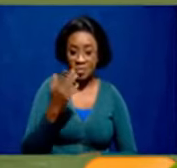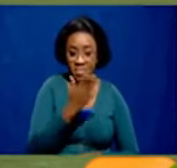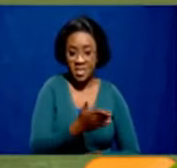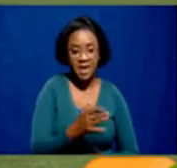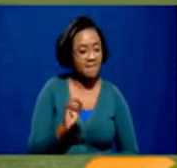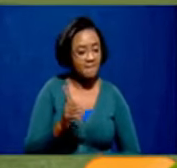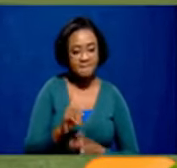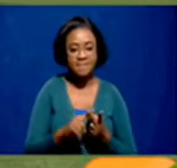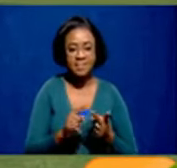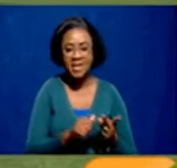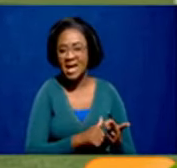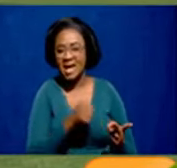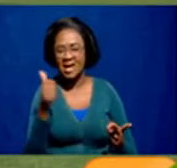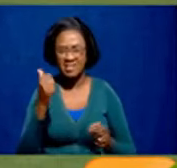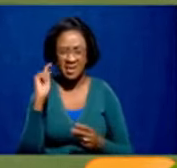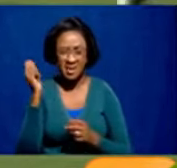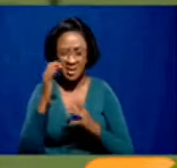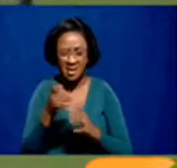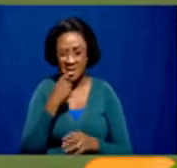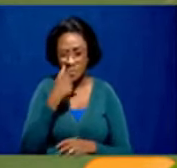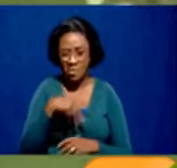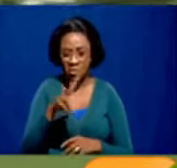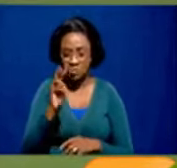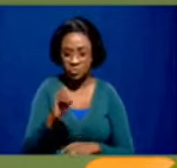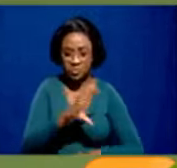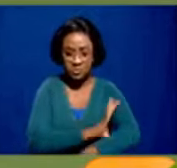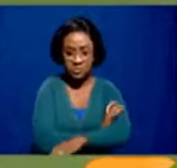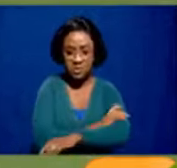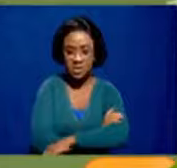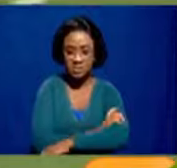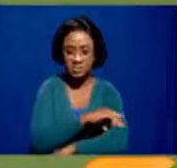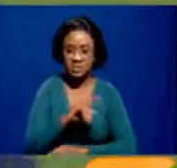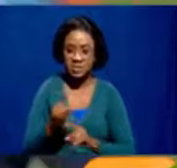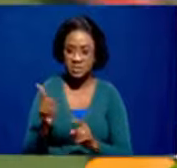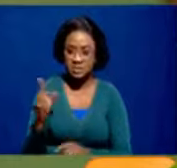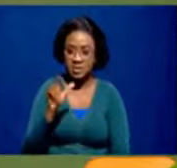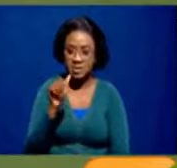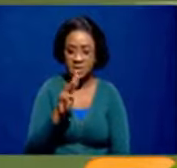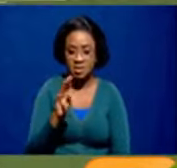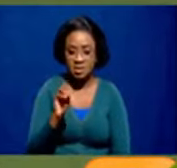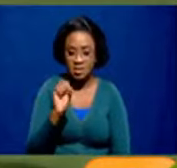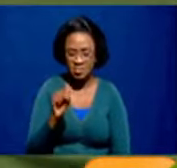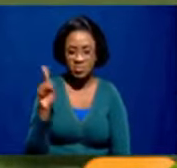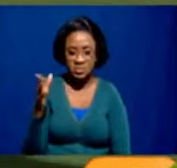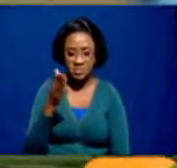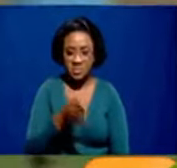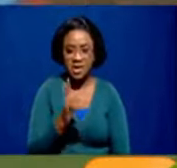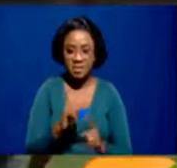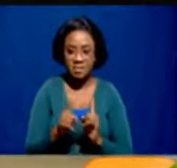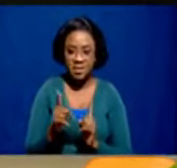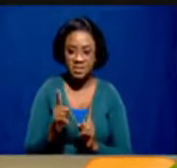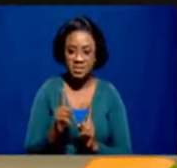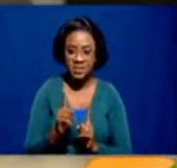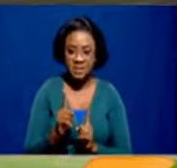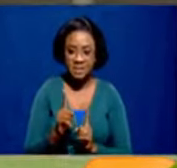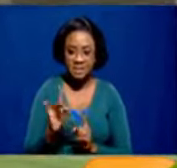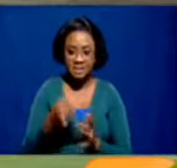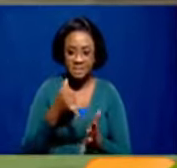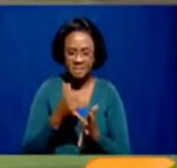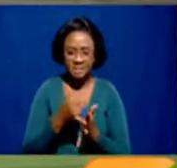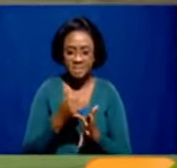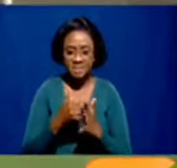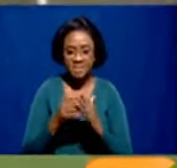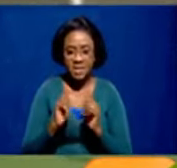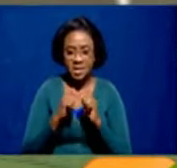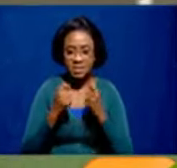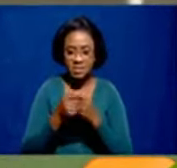Academy. Kenya's under-20 football team captain Amos Wanjala is also part of Nastic, though he has been snapped up in the under-19 team where he has